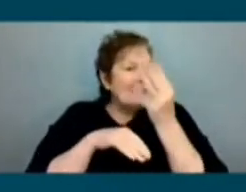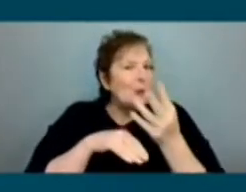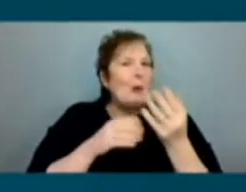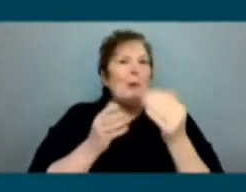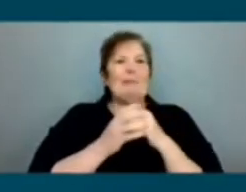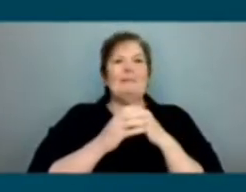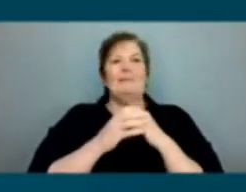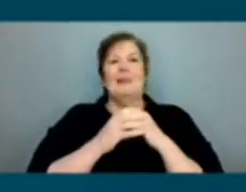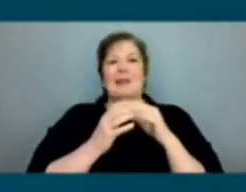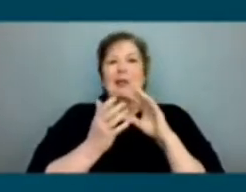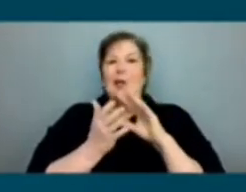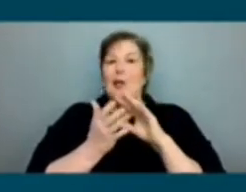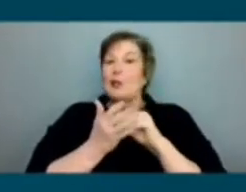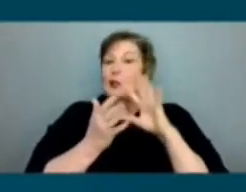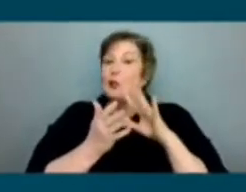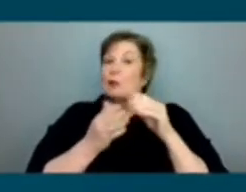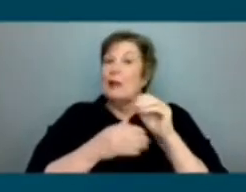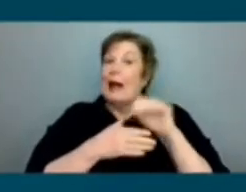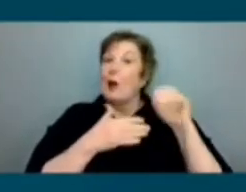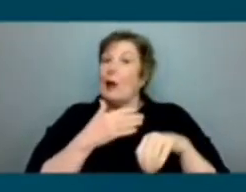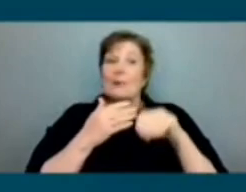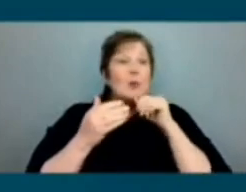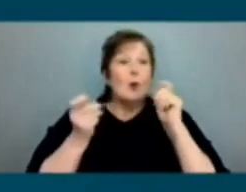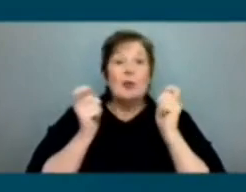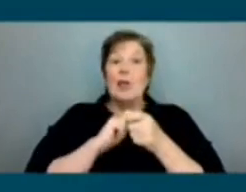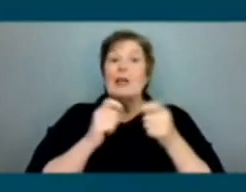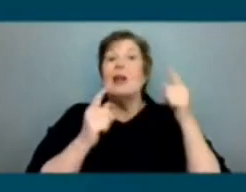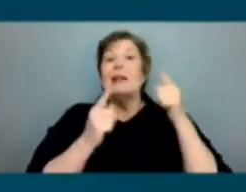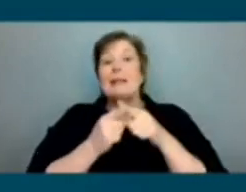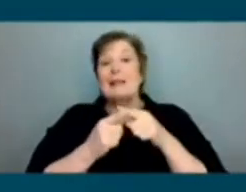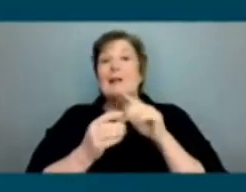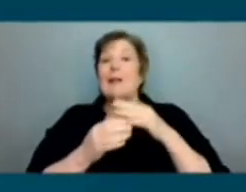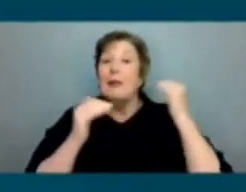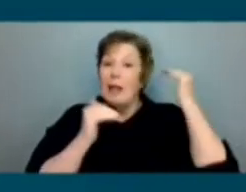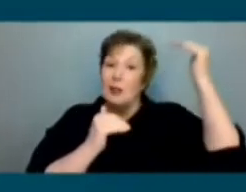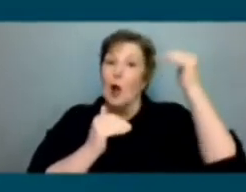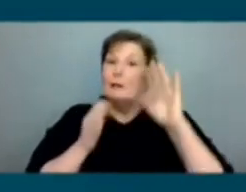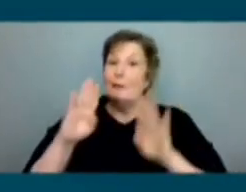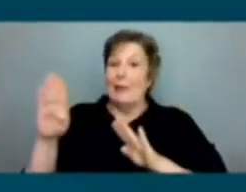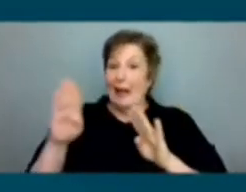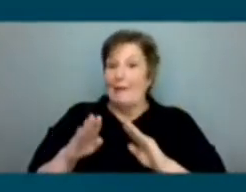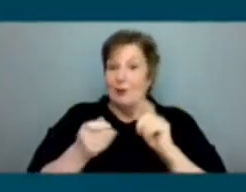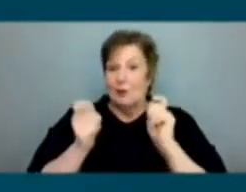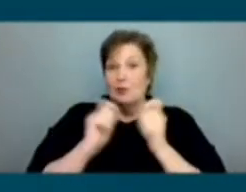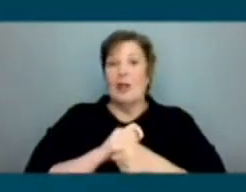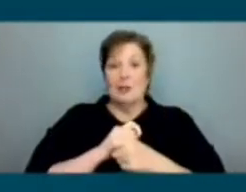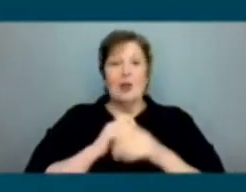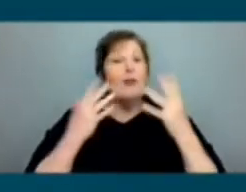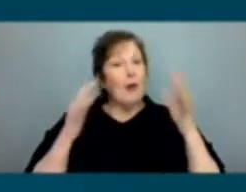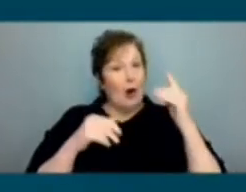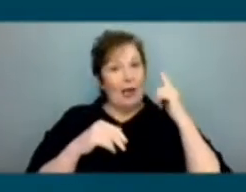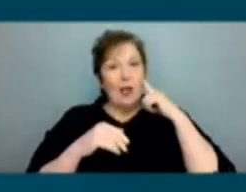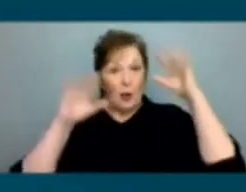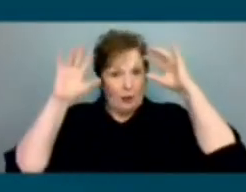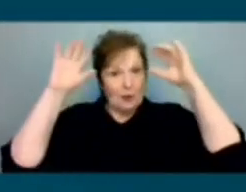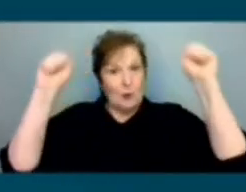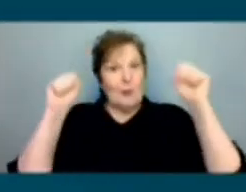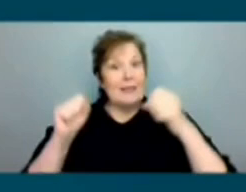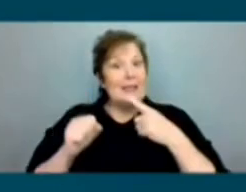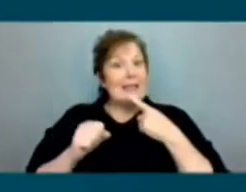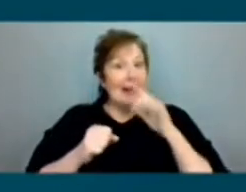don't change until adult behaviors change. I think you've already heard Superintendent Winston say that